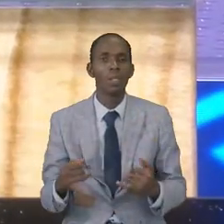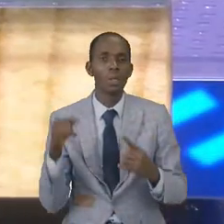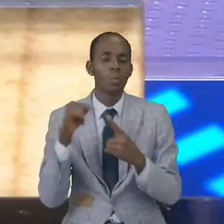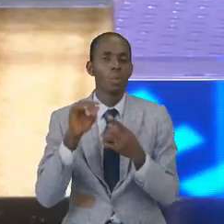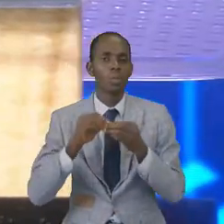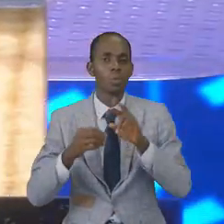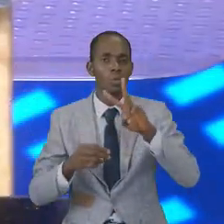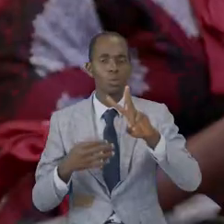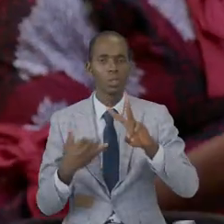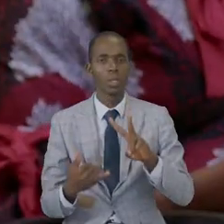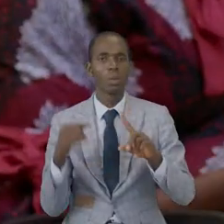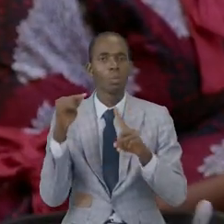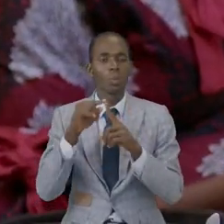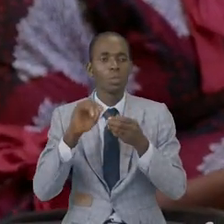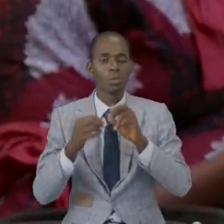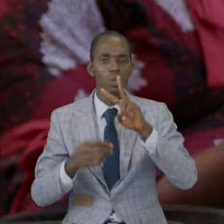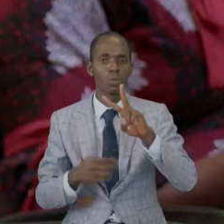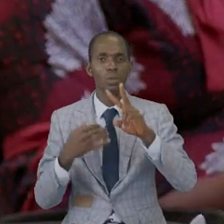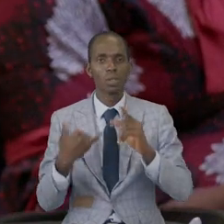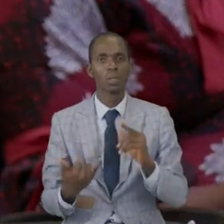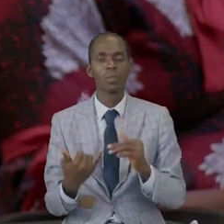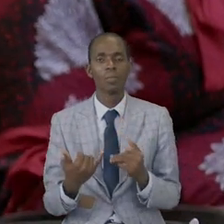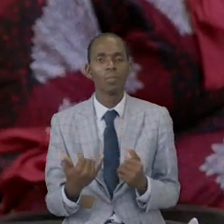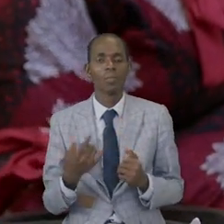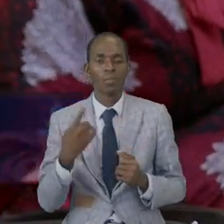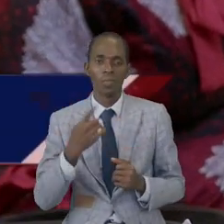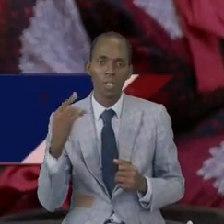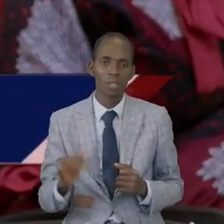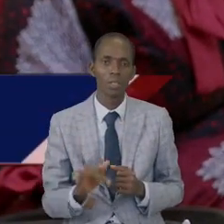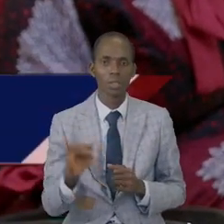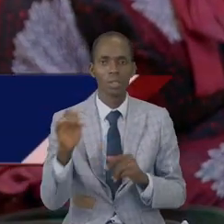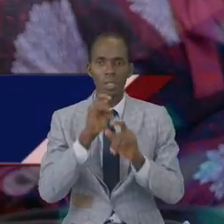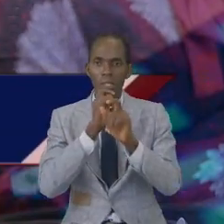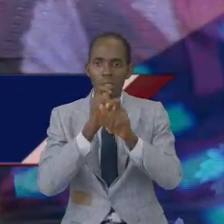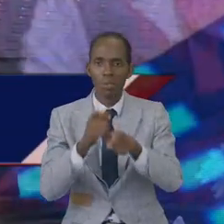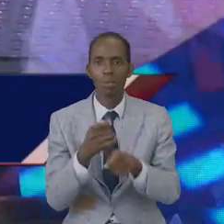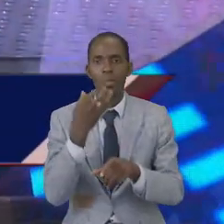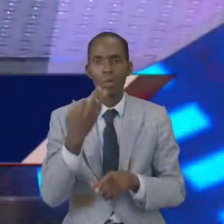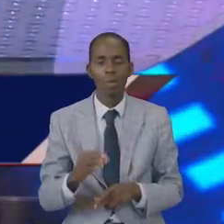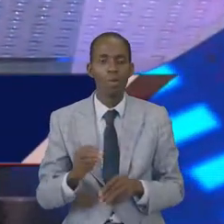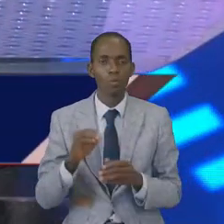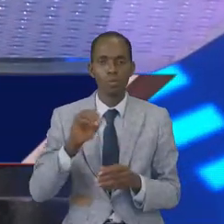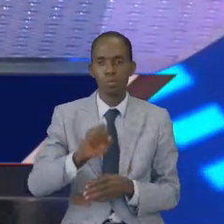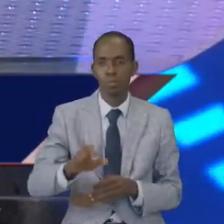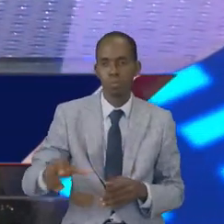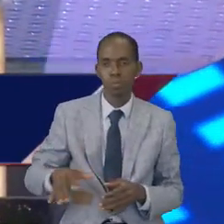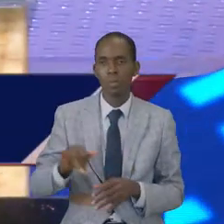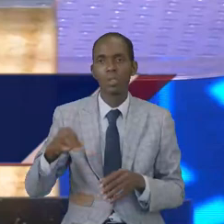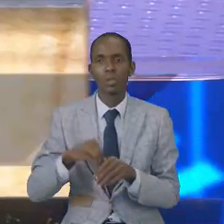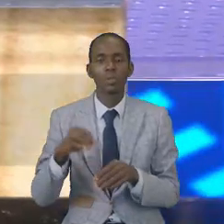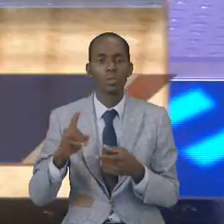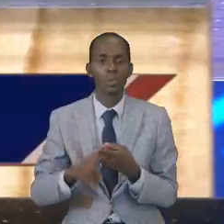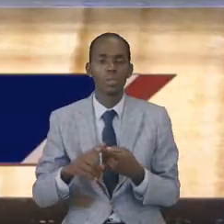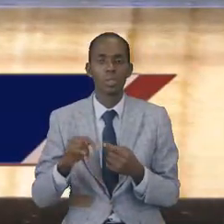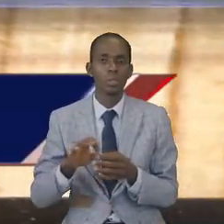two now. Point number two, the eternal reward of sowing to the Spirit. There are other kinds